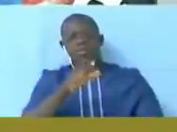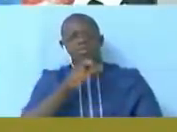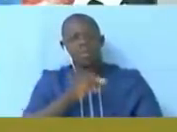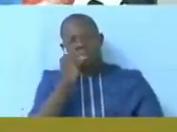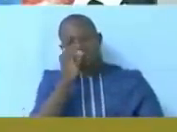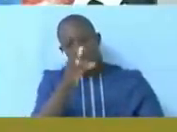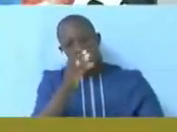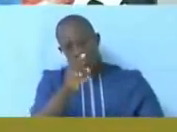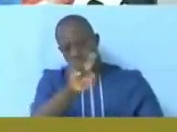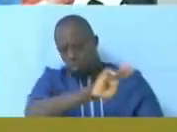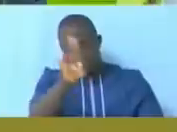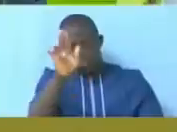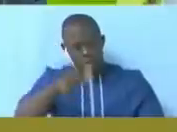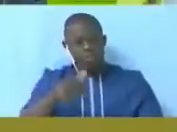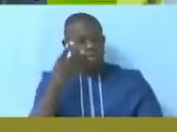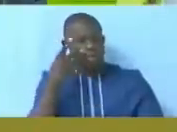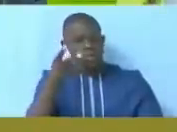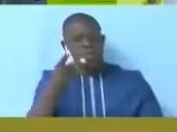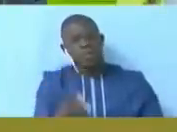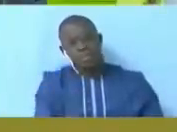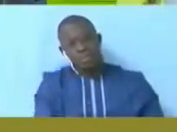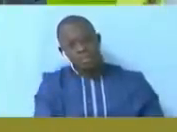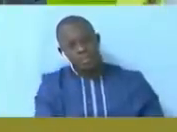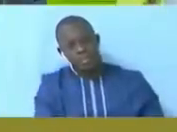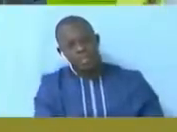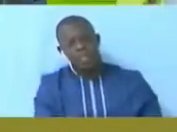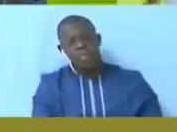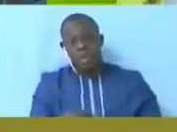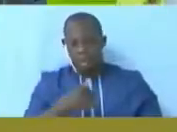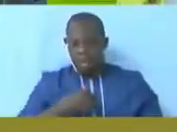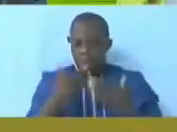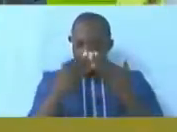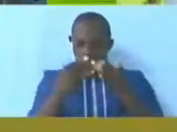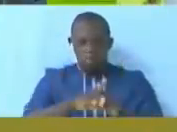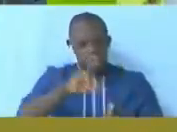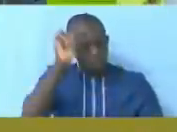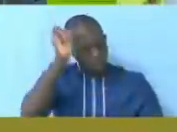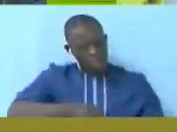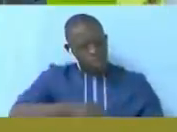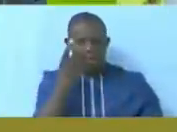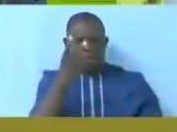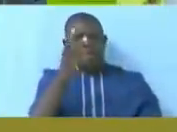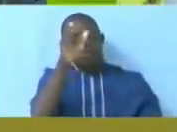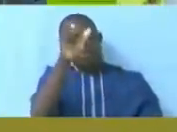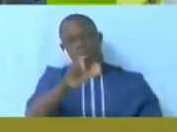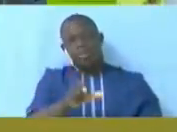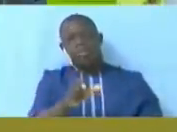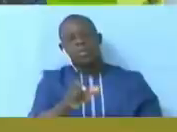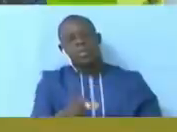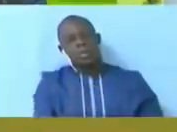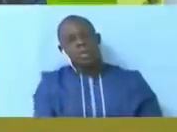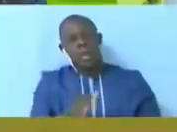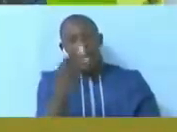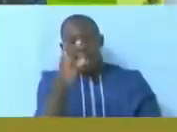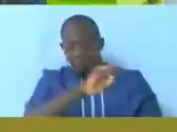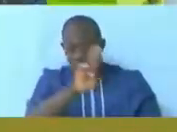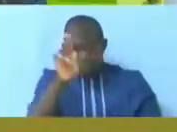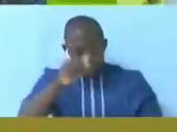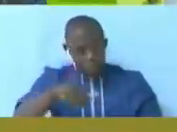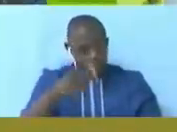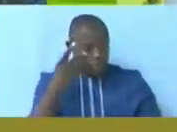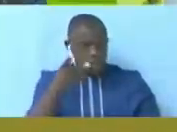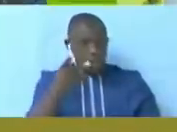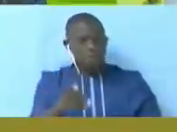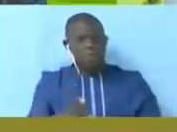him. Fondi genye membe lora njako nyinta dela. I told him I must see him. Nkae fonsa jere. If I cannot see him, Ninta